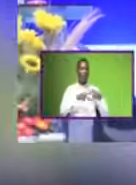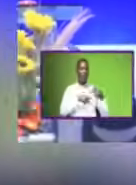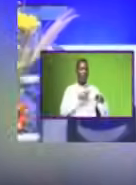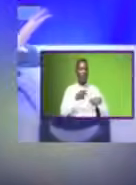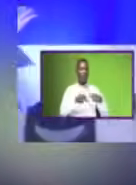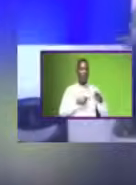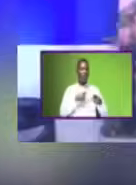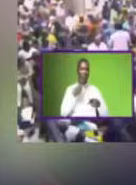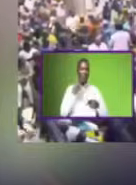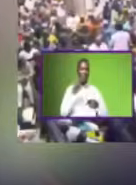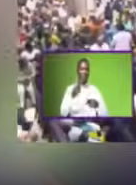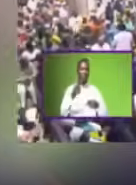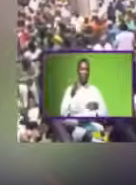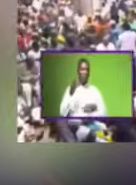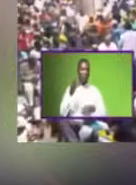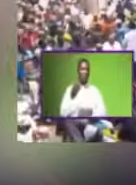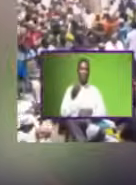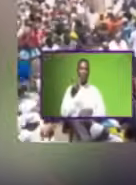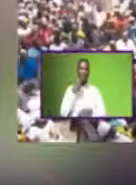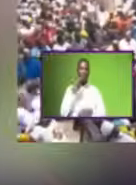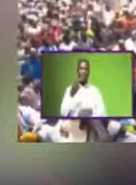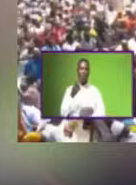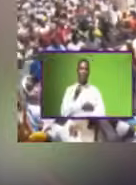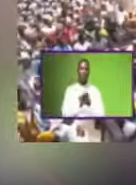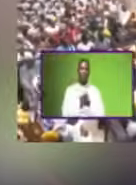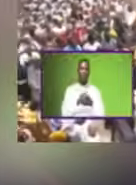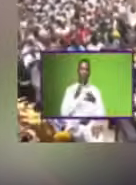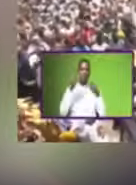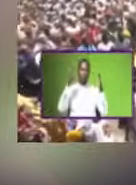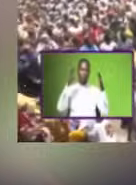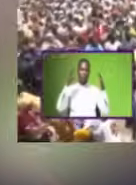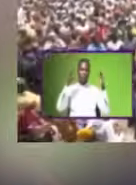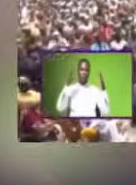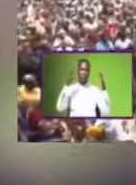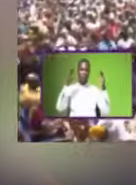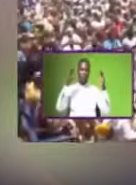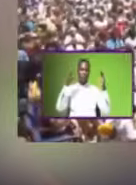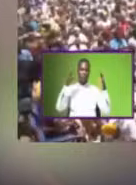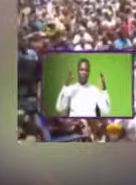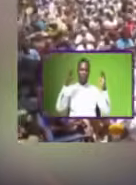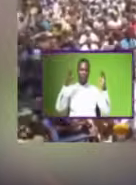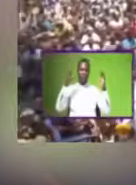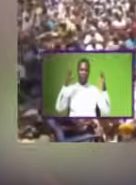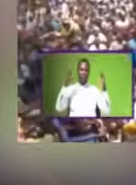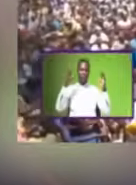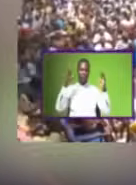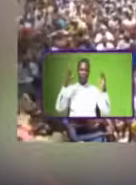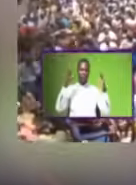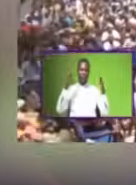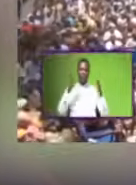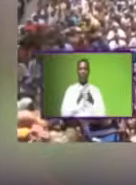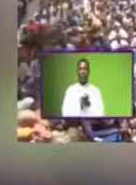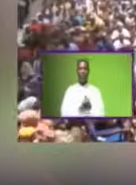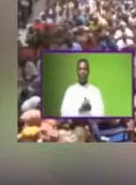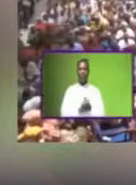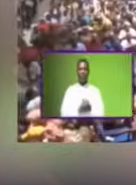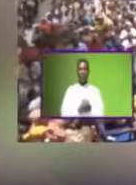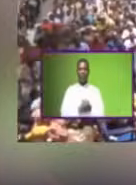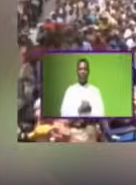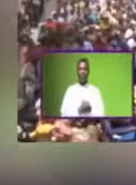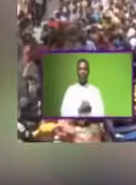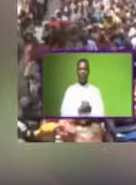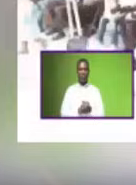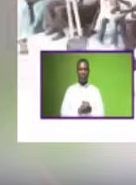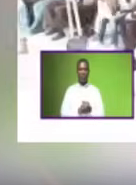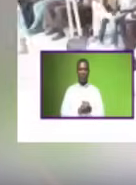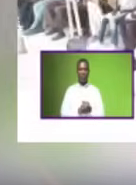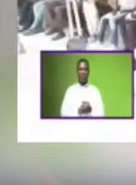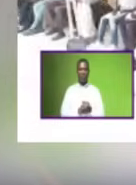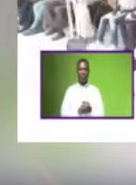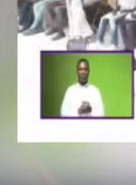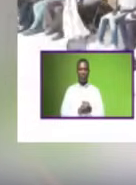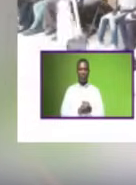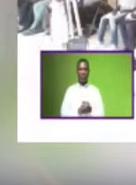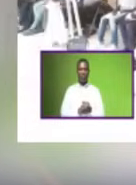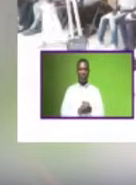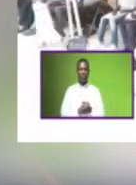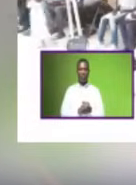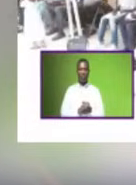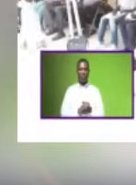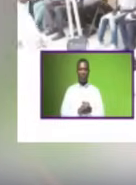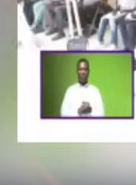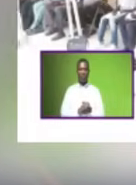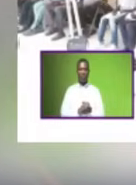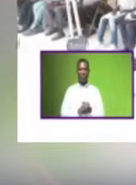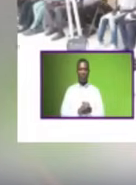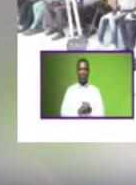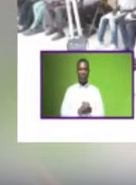There shall be special days that I shall pray for different problems or unique